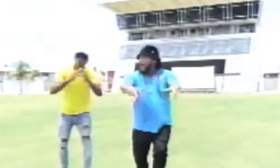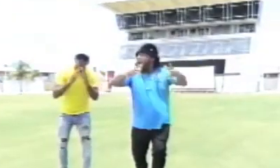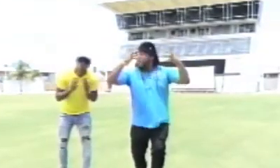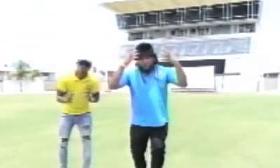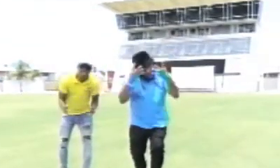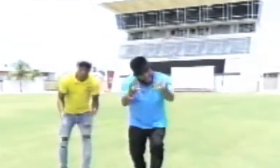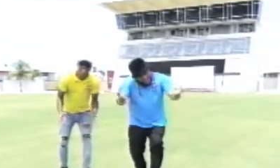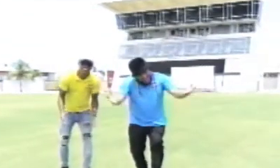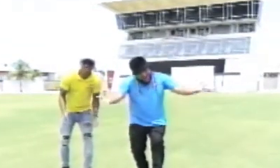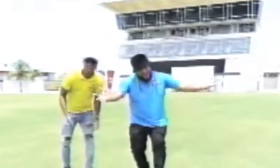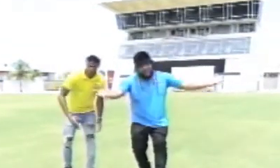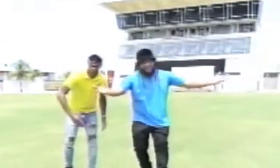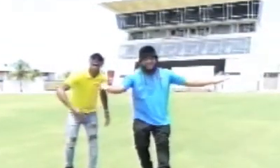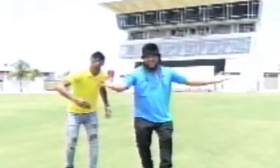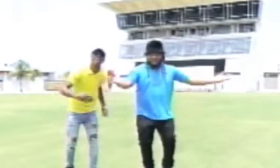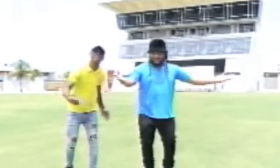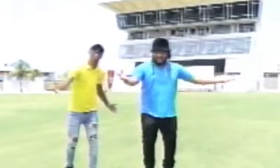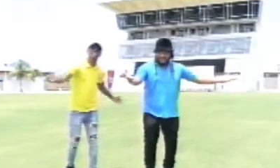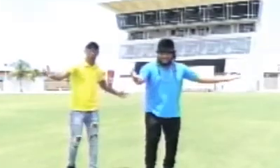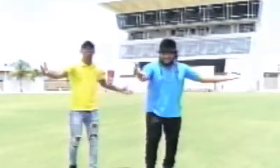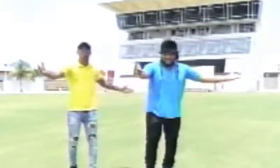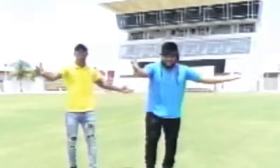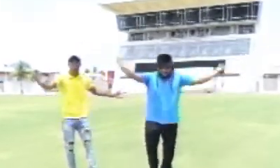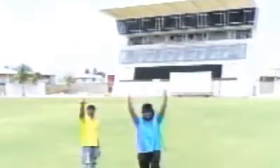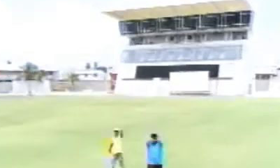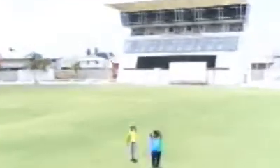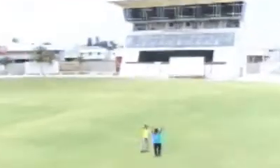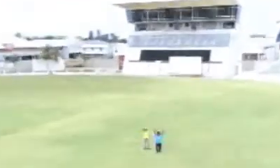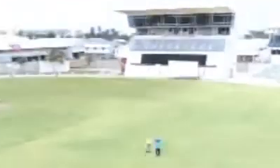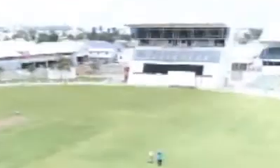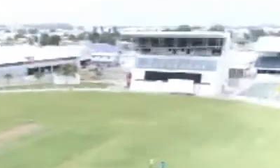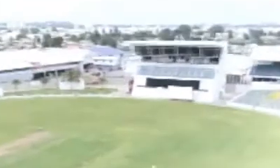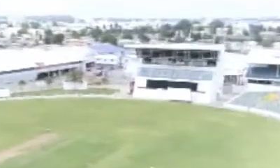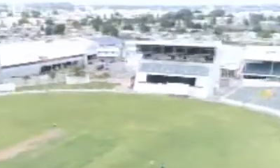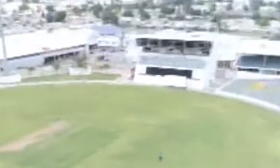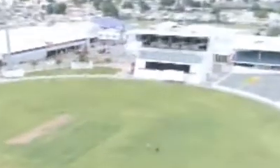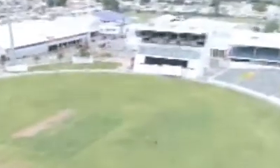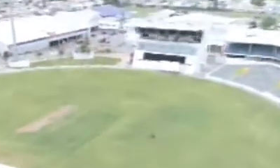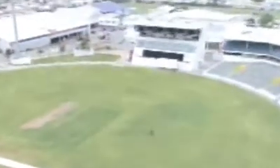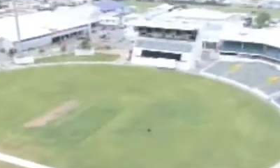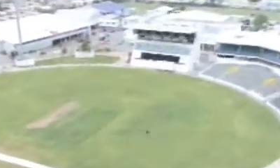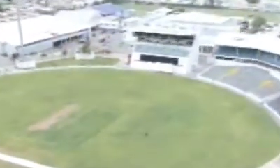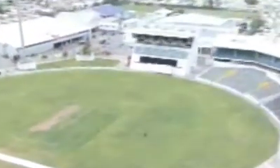down right here at Kensington Oval.